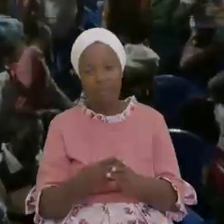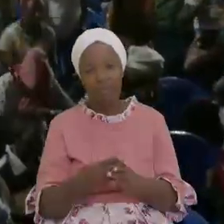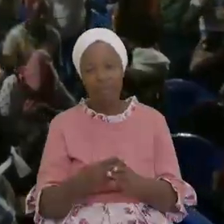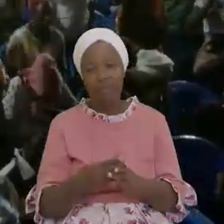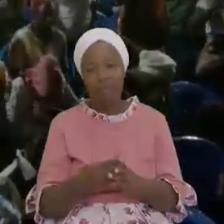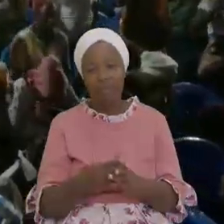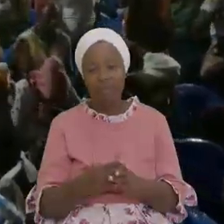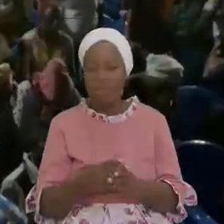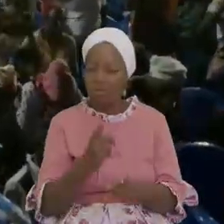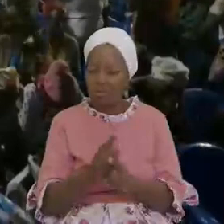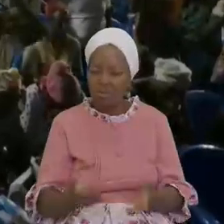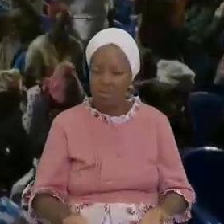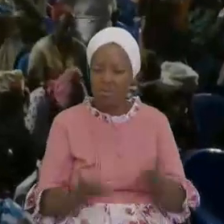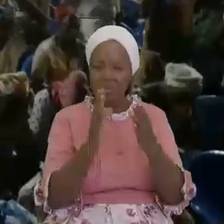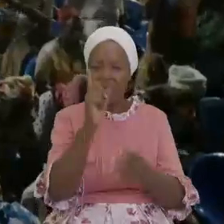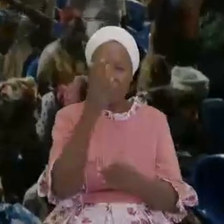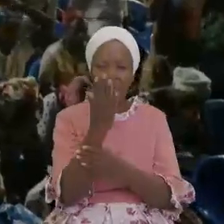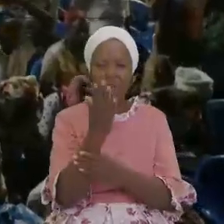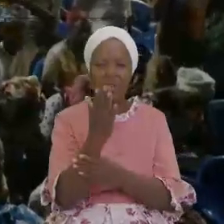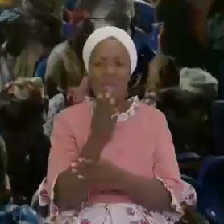Just raise up your hand and stand up.